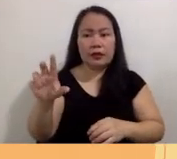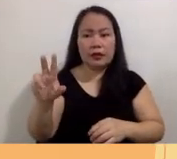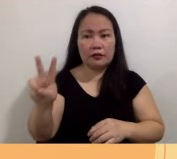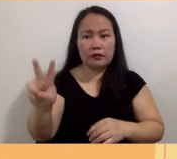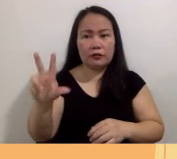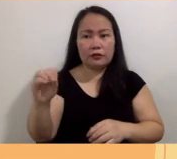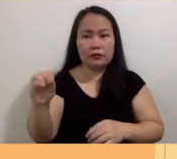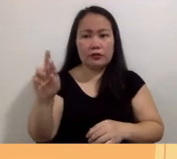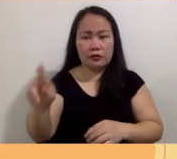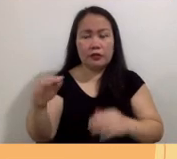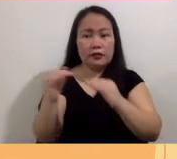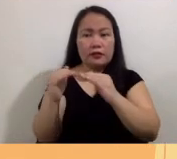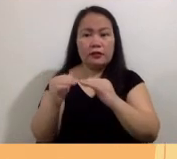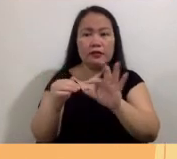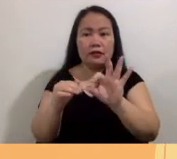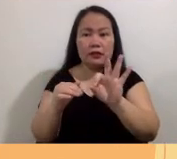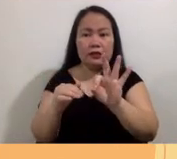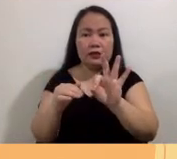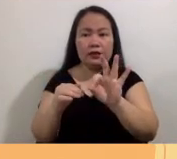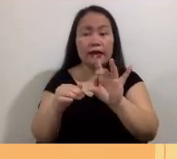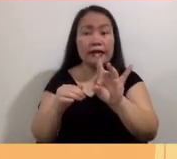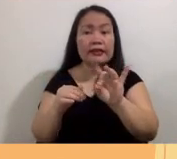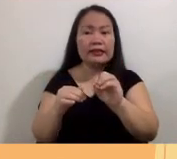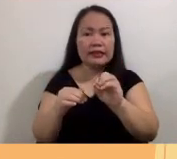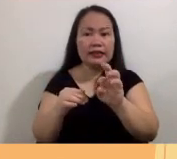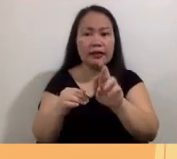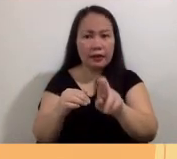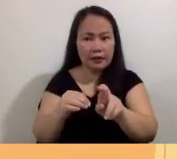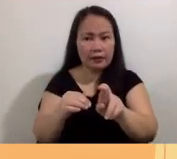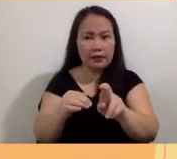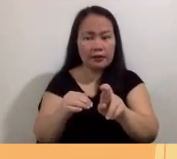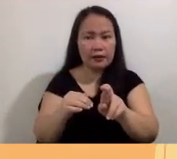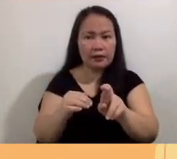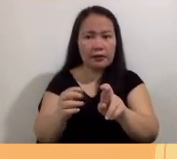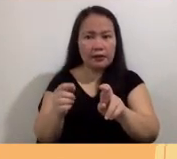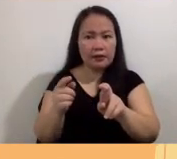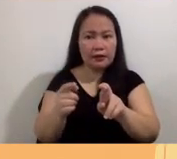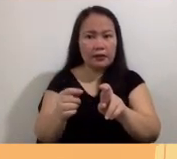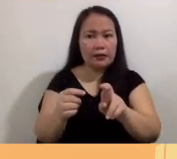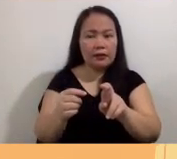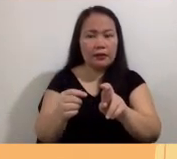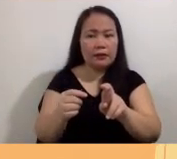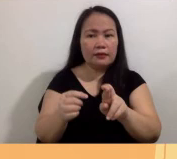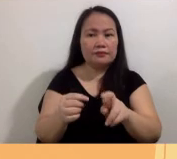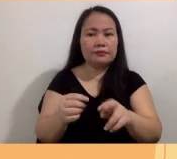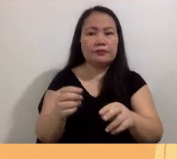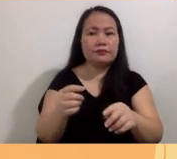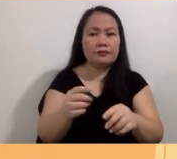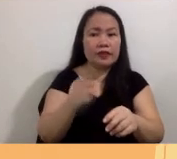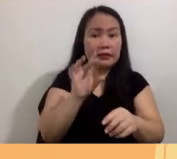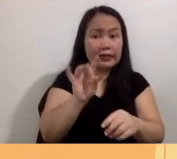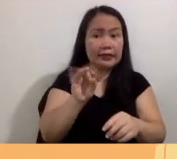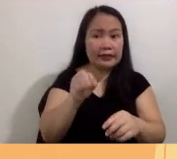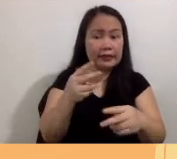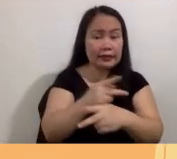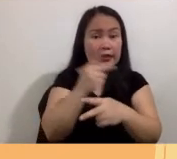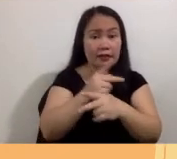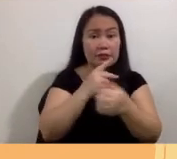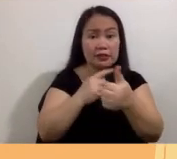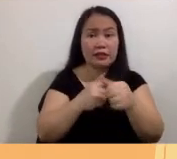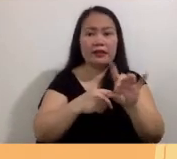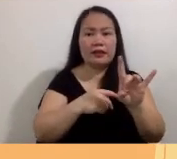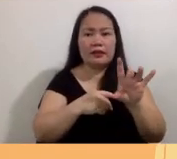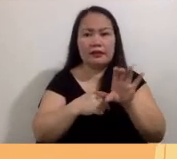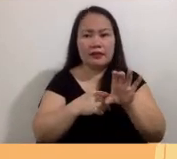120R is equal to 80R. Bakit? 80 times R and then 80 times 10, that is 800. So, we will